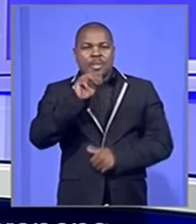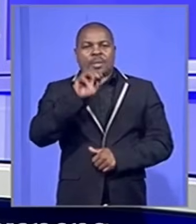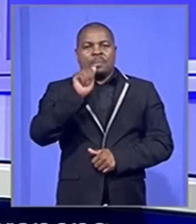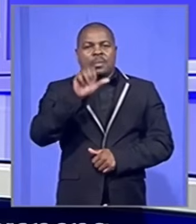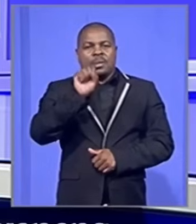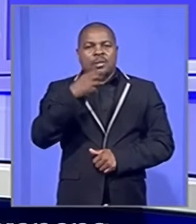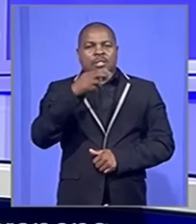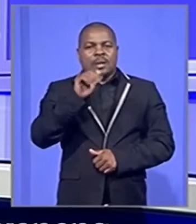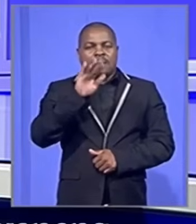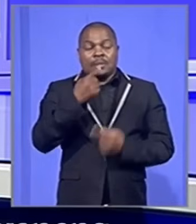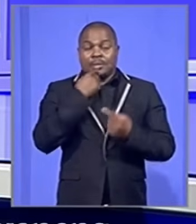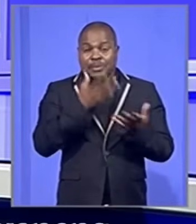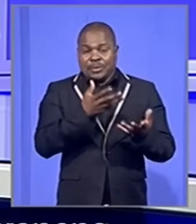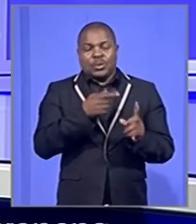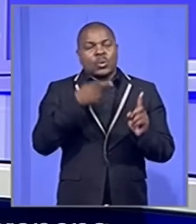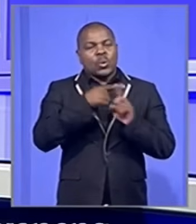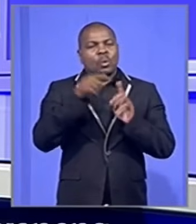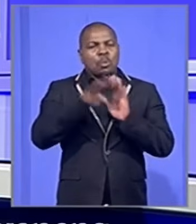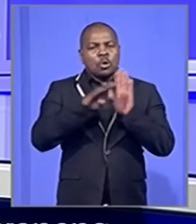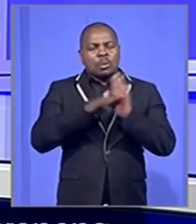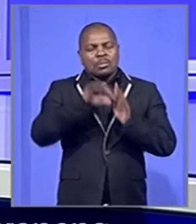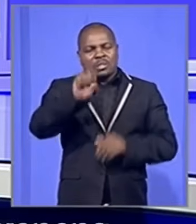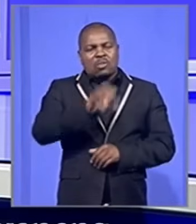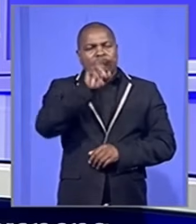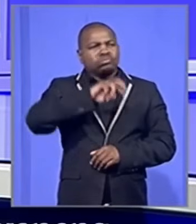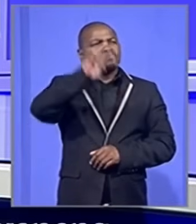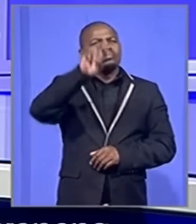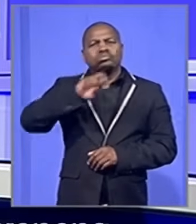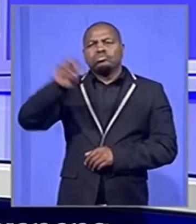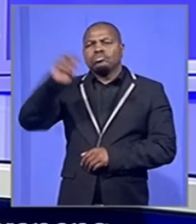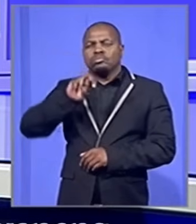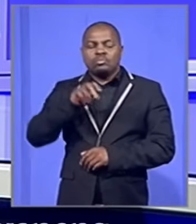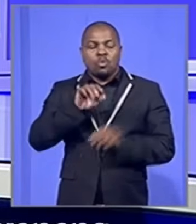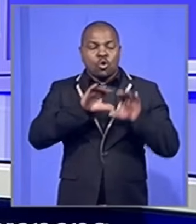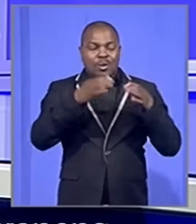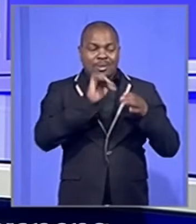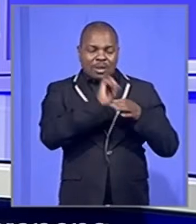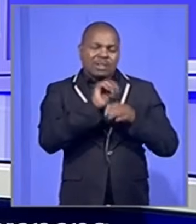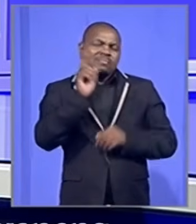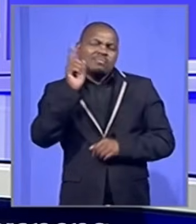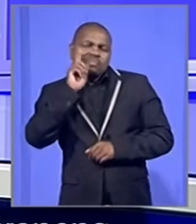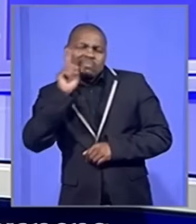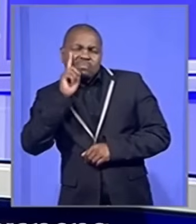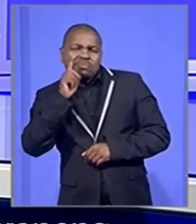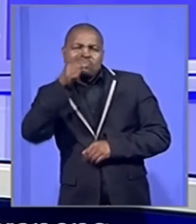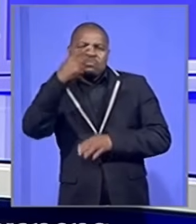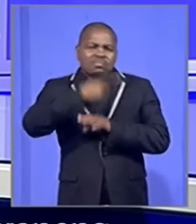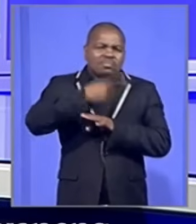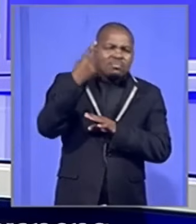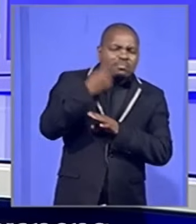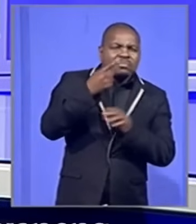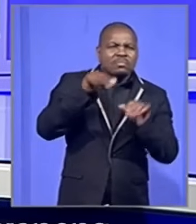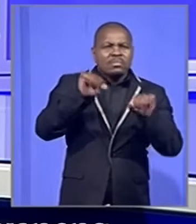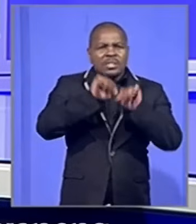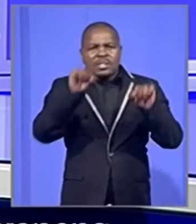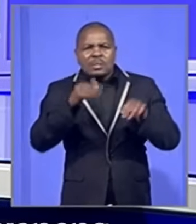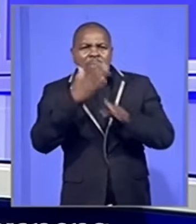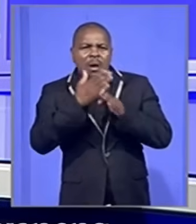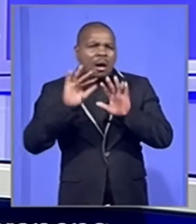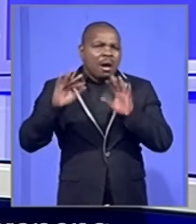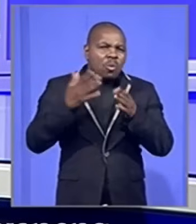Mashaba yo a hlomilego lesolo la naga ka bophara la mokgatlo wa gabo la go lekola mananeo kgoparara ka mafilong